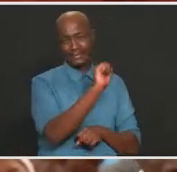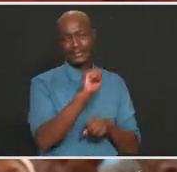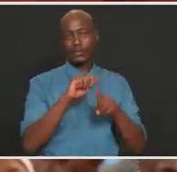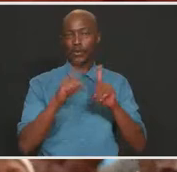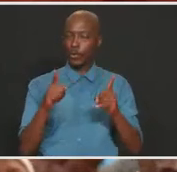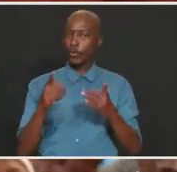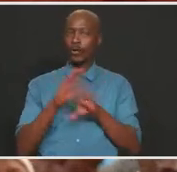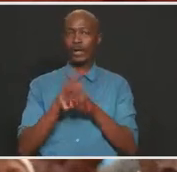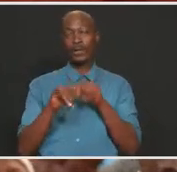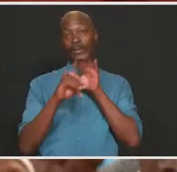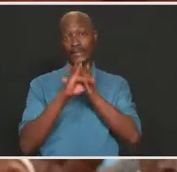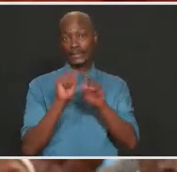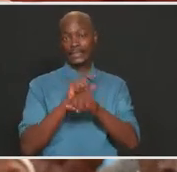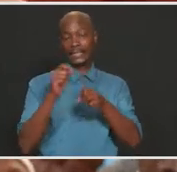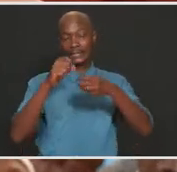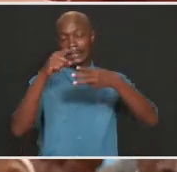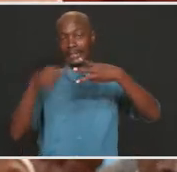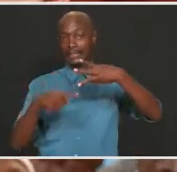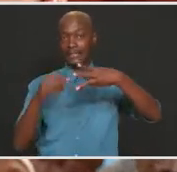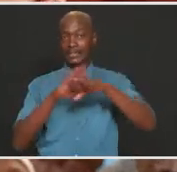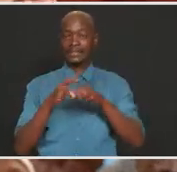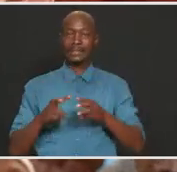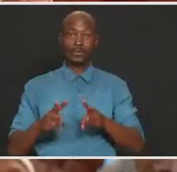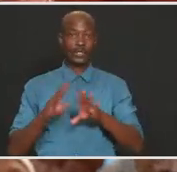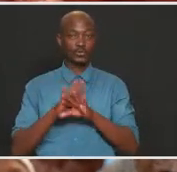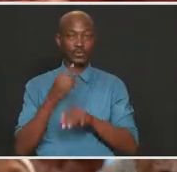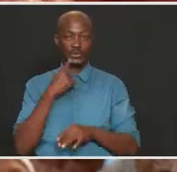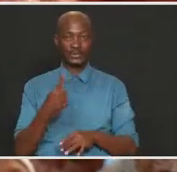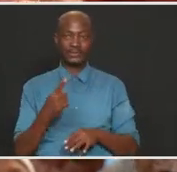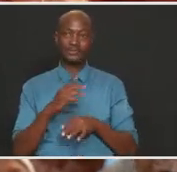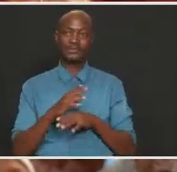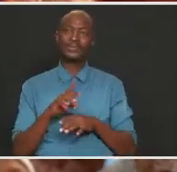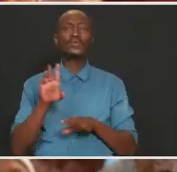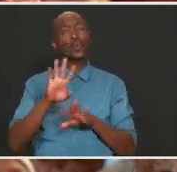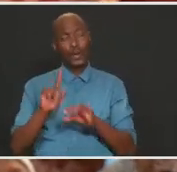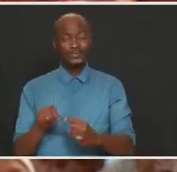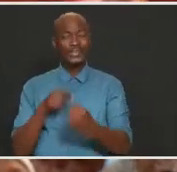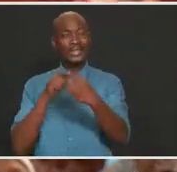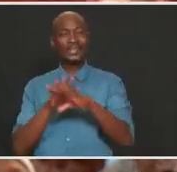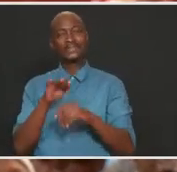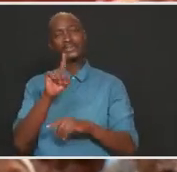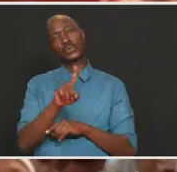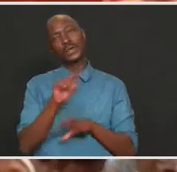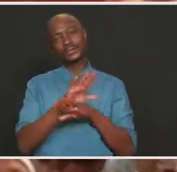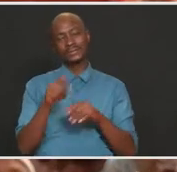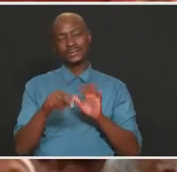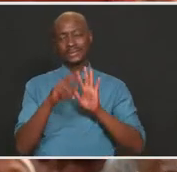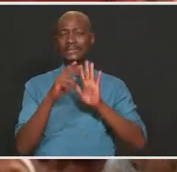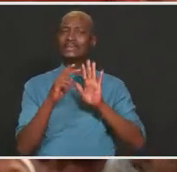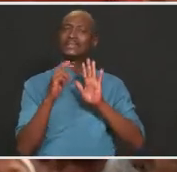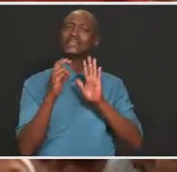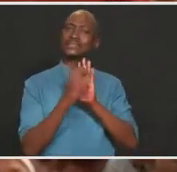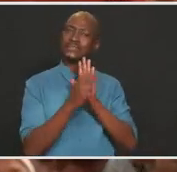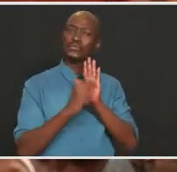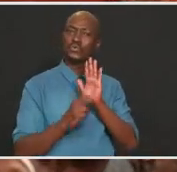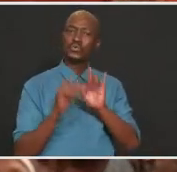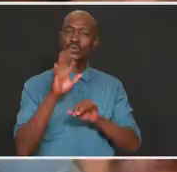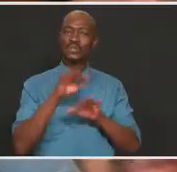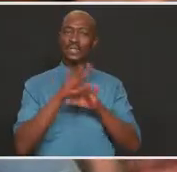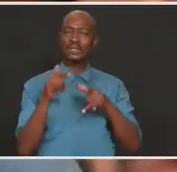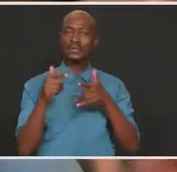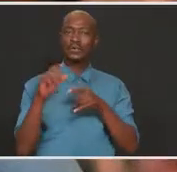indicate in three ways uh what we see what we are against is the whole principle of